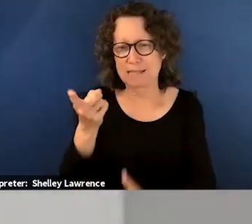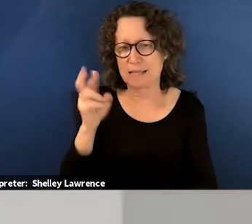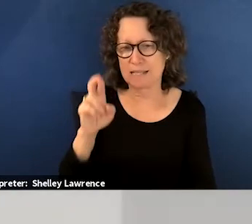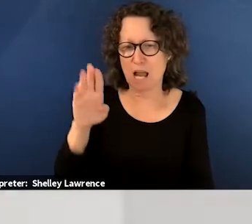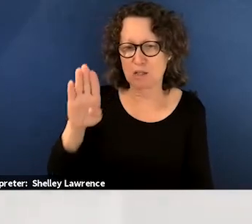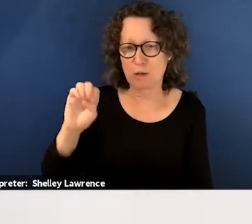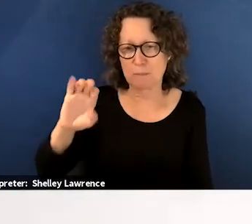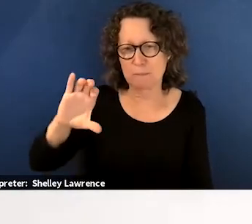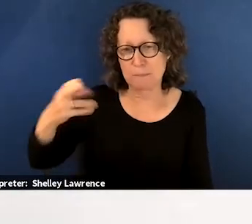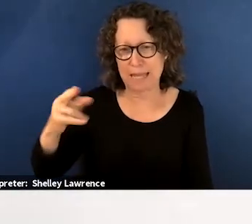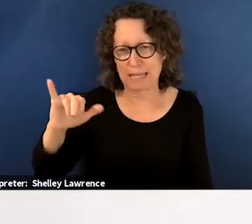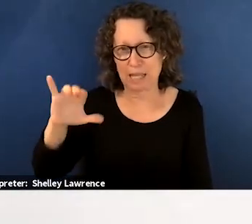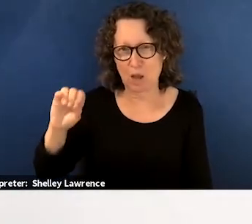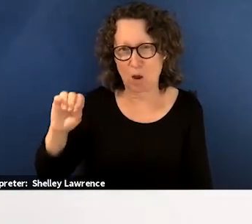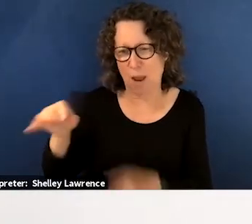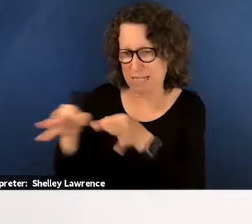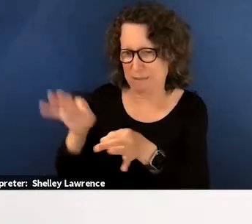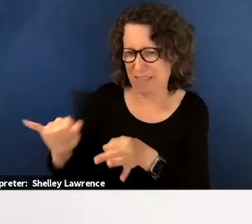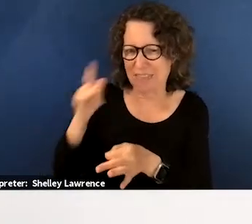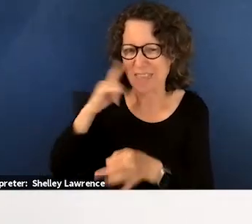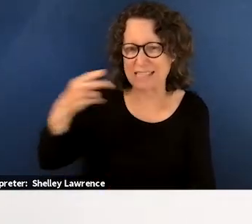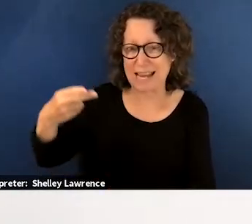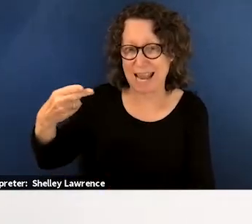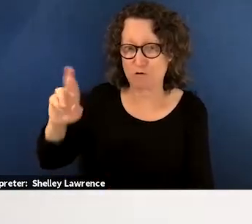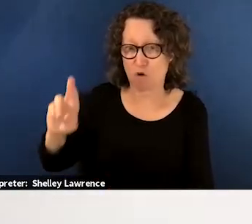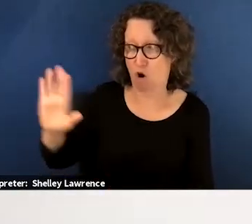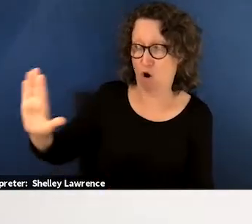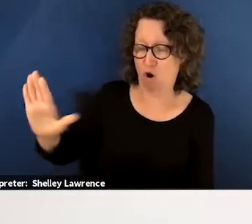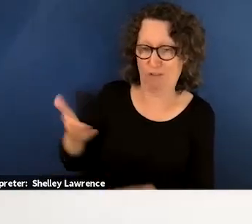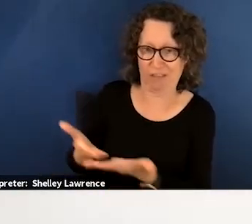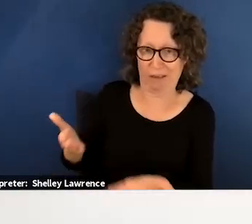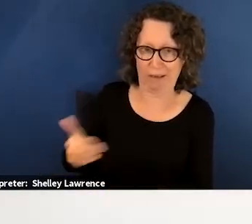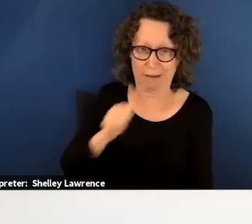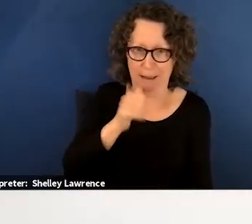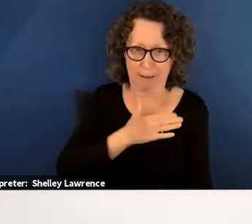and explain that because that's an HR process.